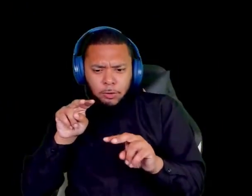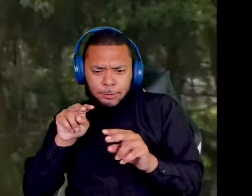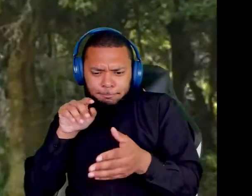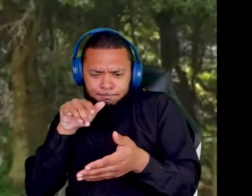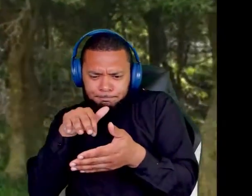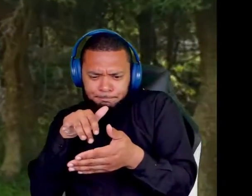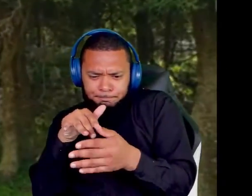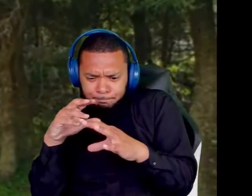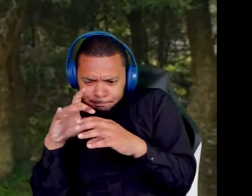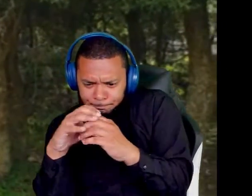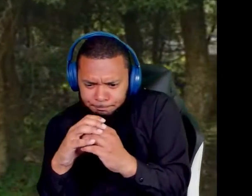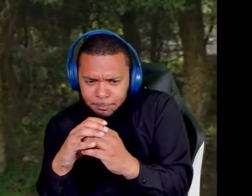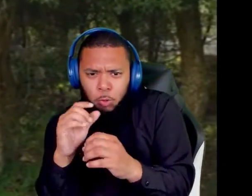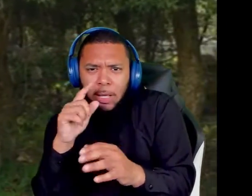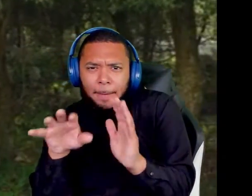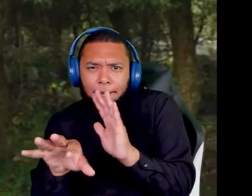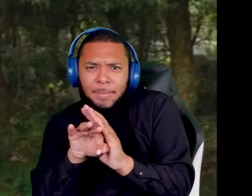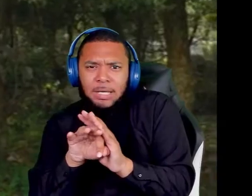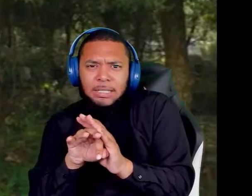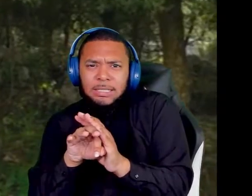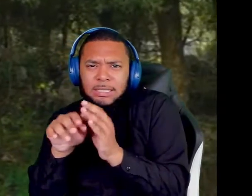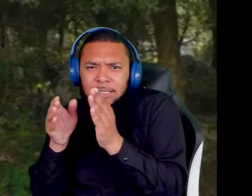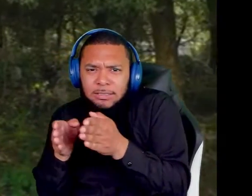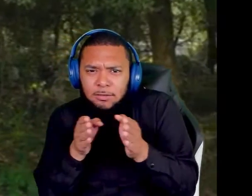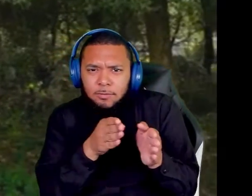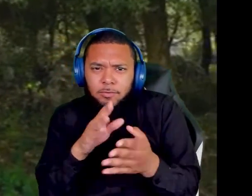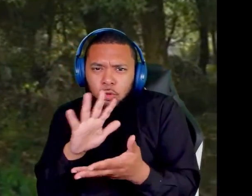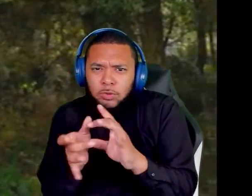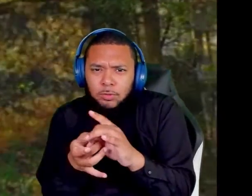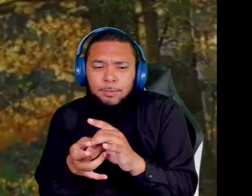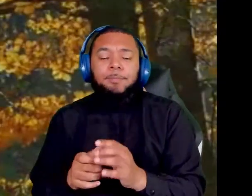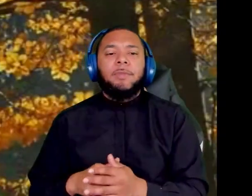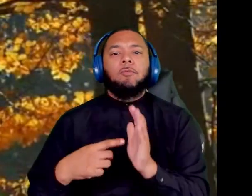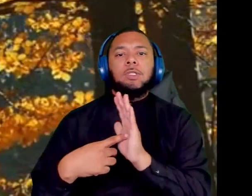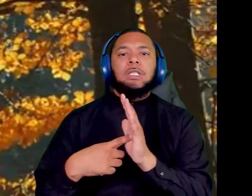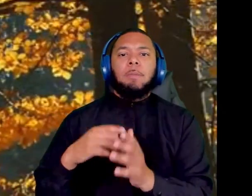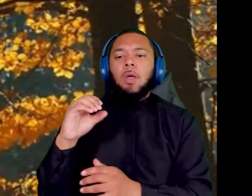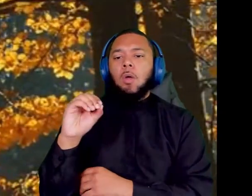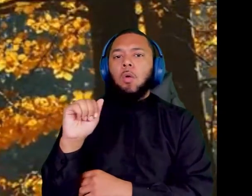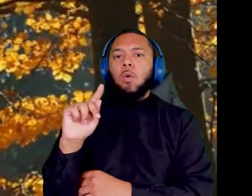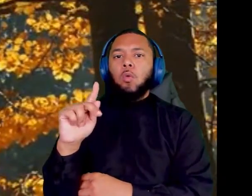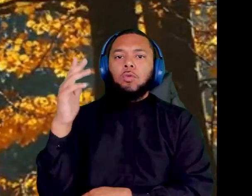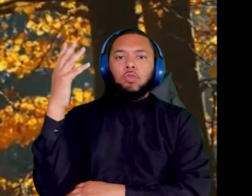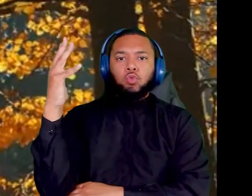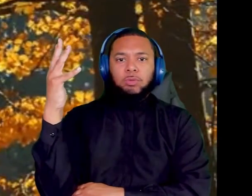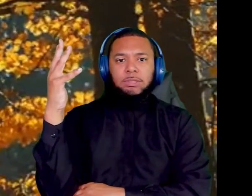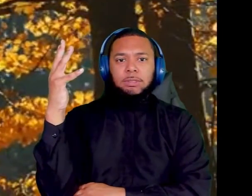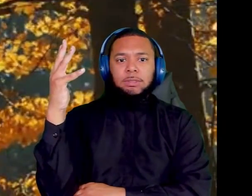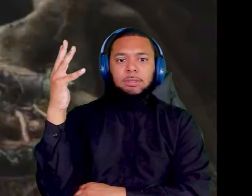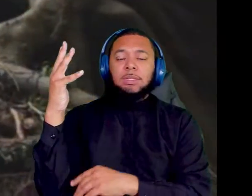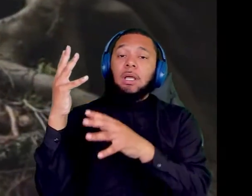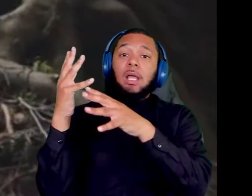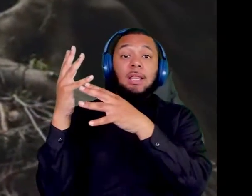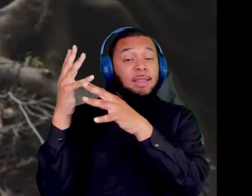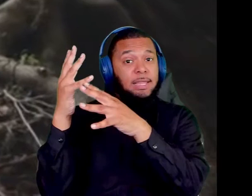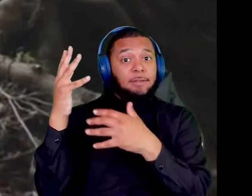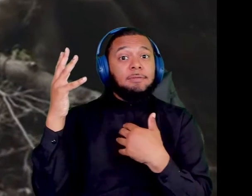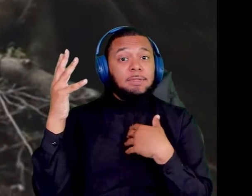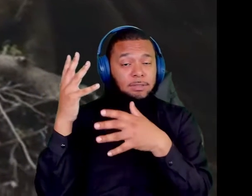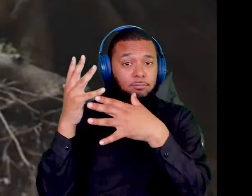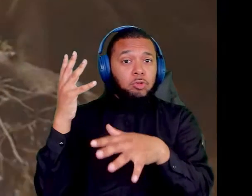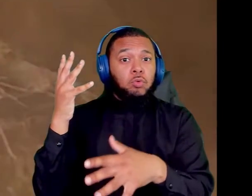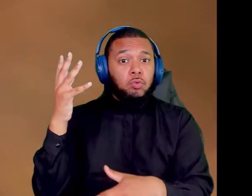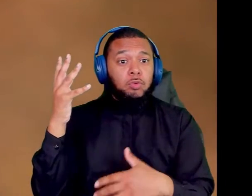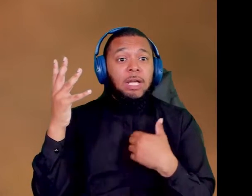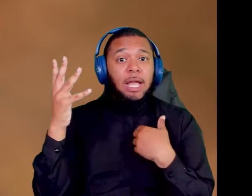individual ecosystems. For instance, you have an oak tree. Oak tree has leaves, oak tree has roots, an oak tree may